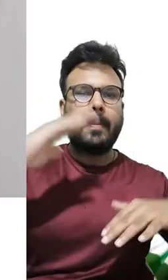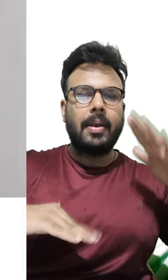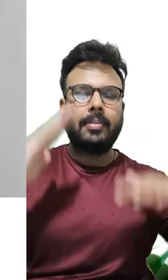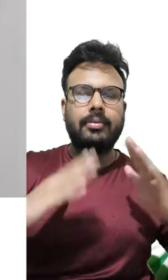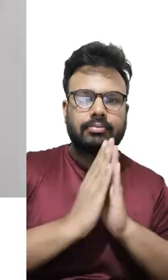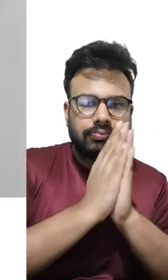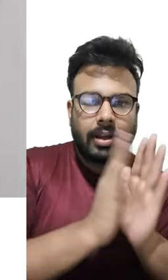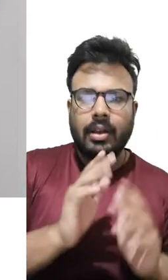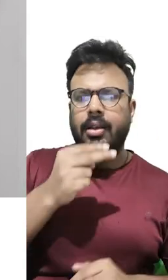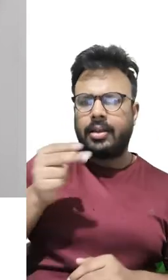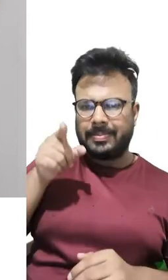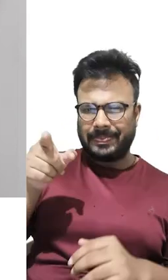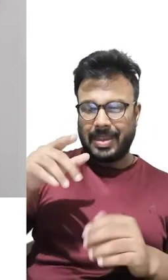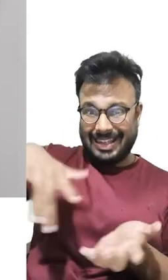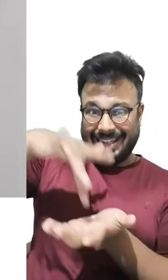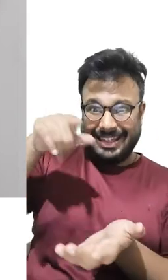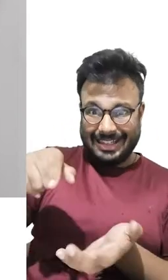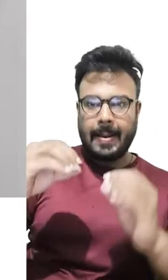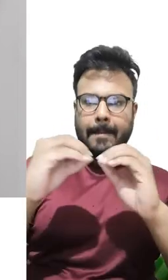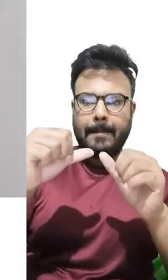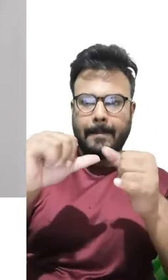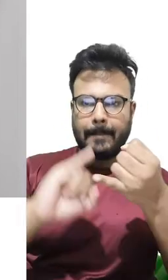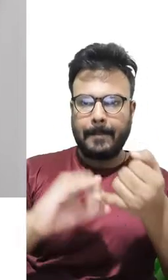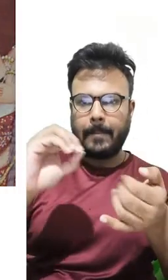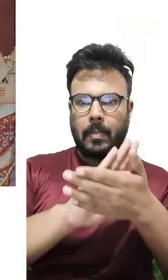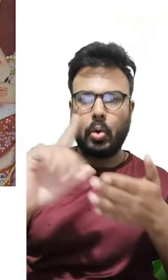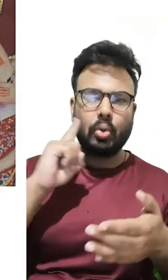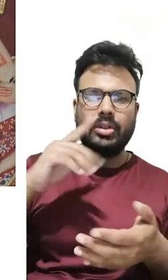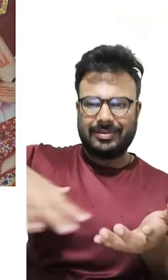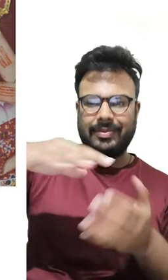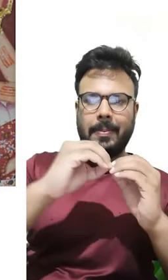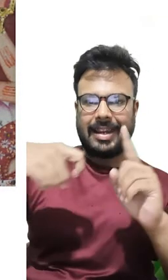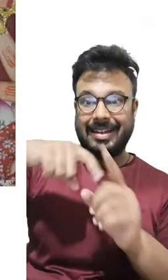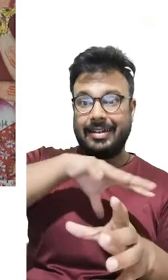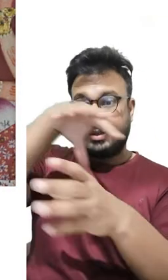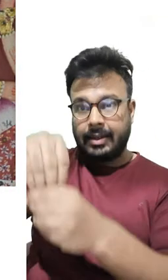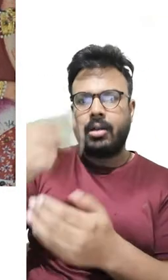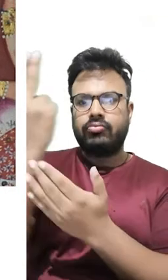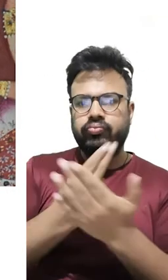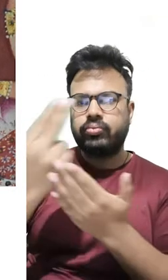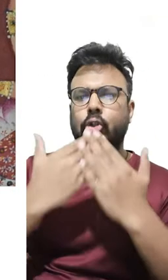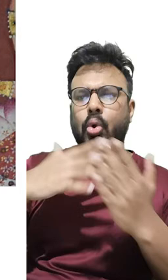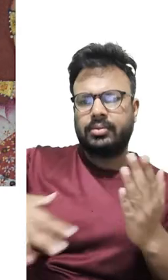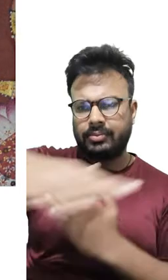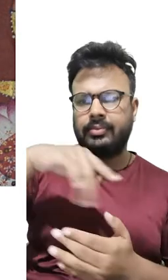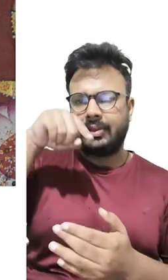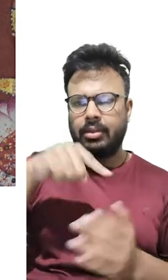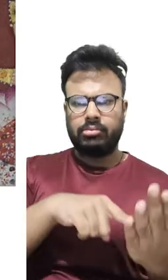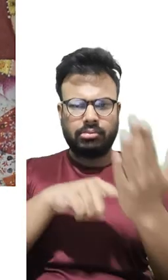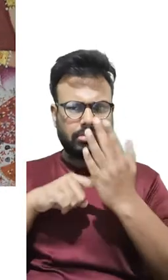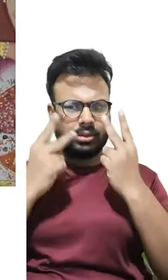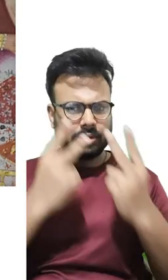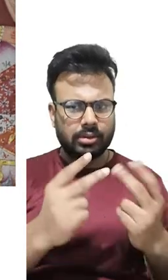1720 CE in the Bhasholi Kalam. Devi has been invoked by Brahma, Vishnu and